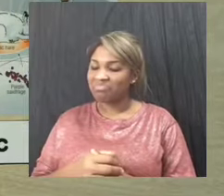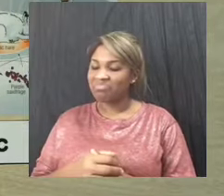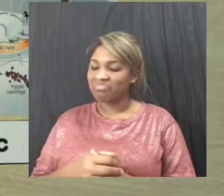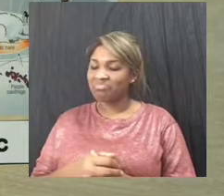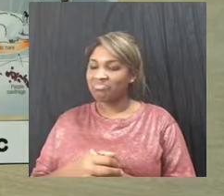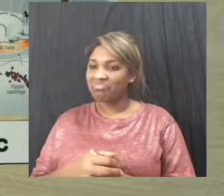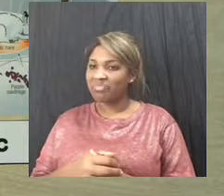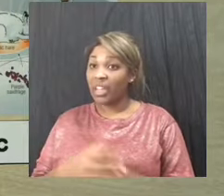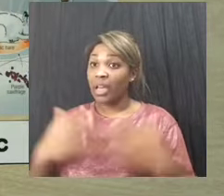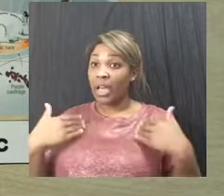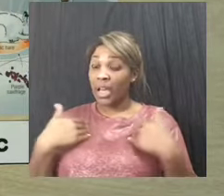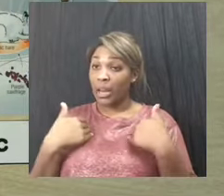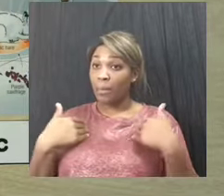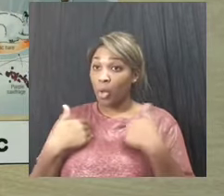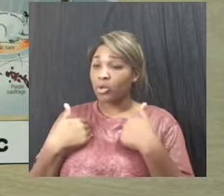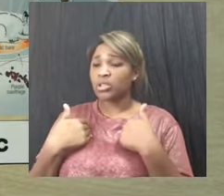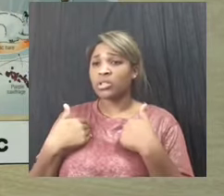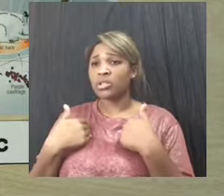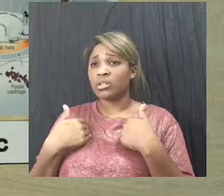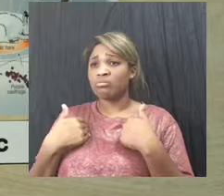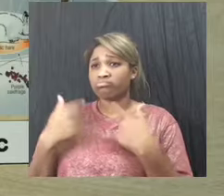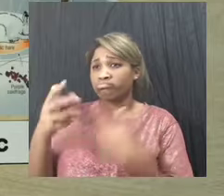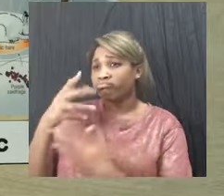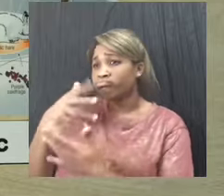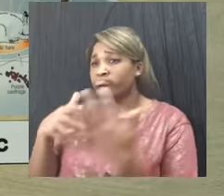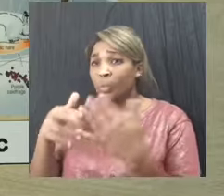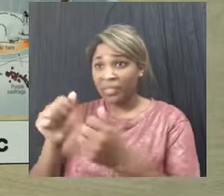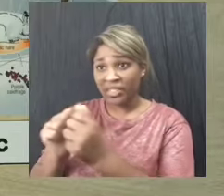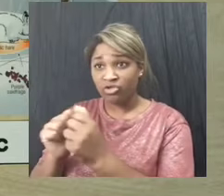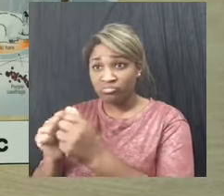So the animals are interacting with each other